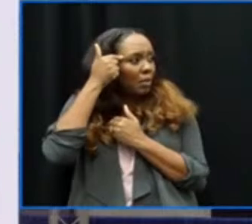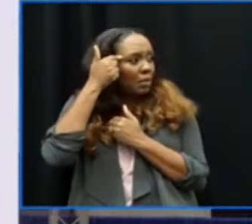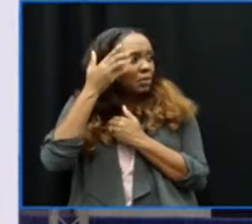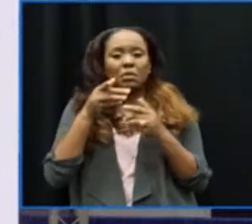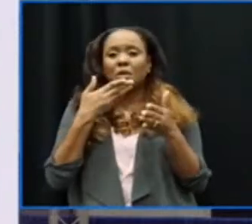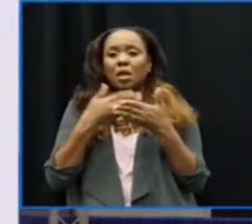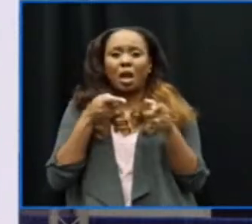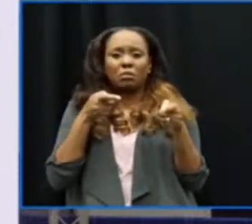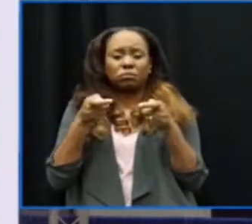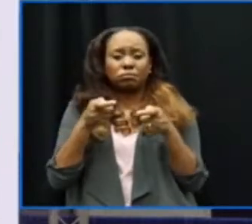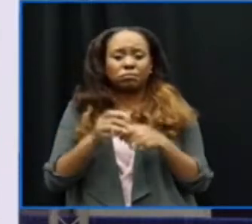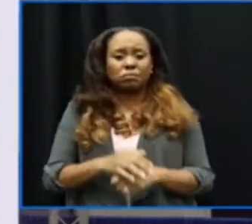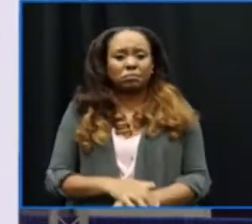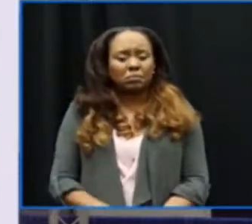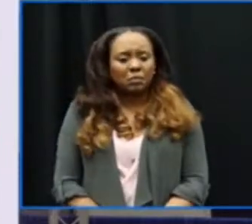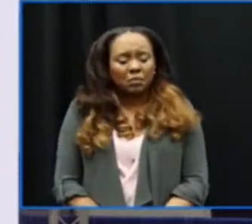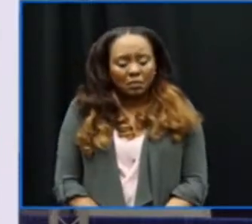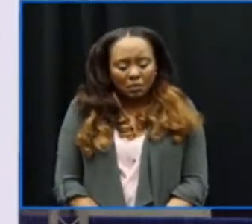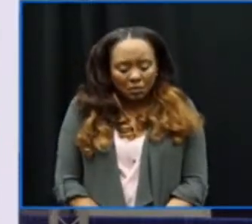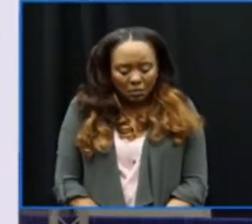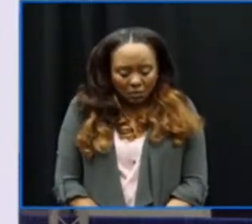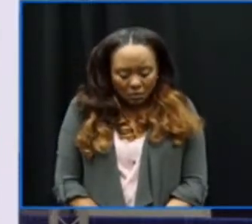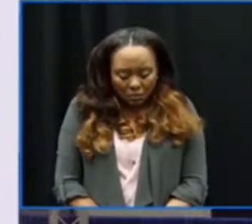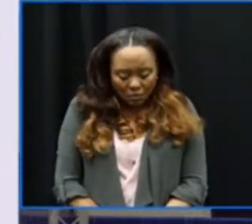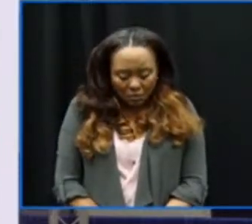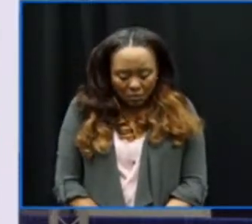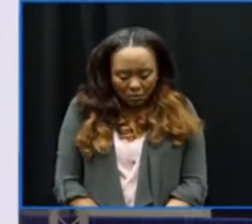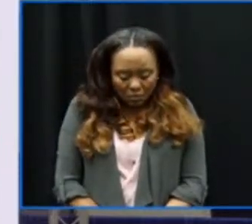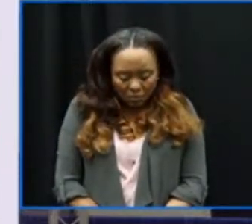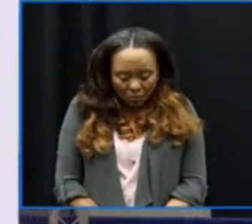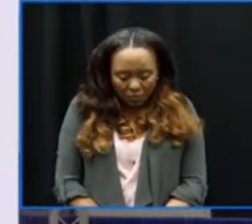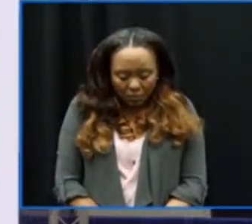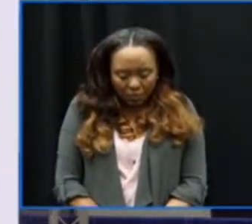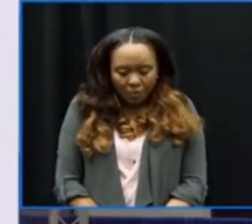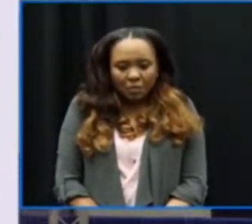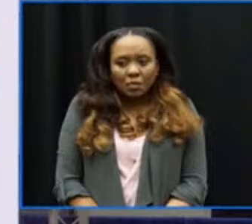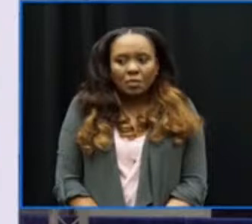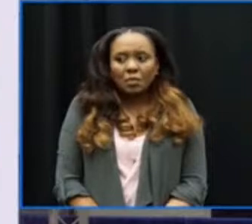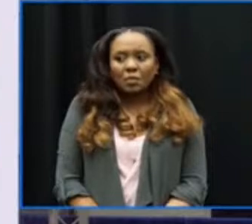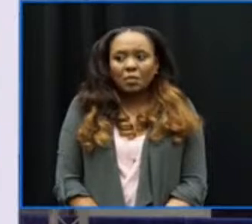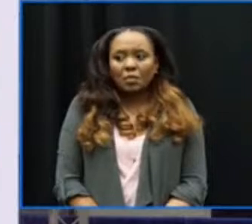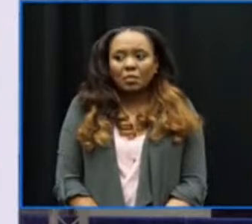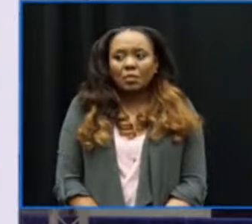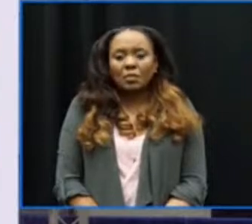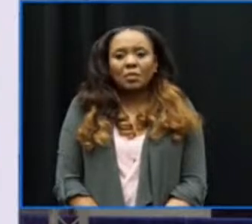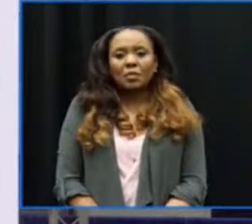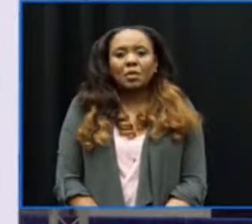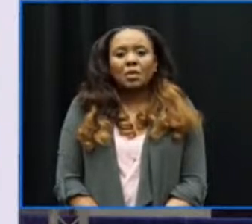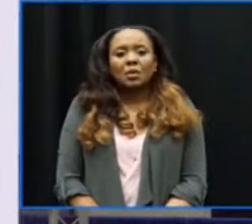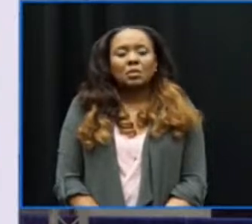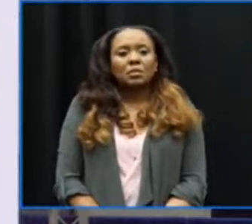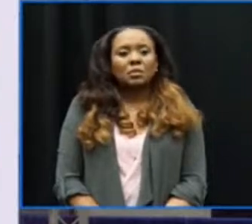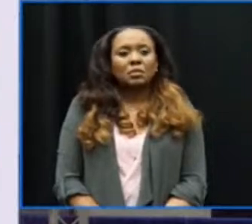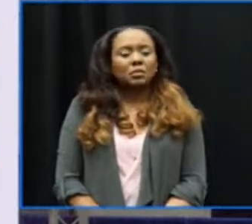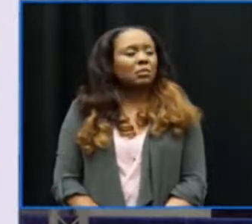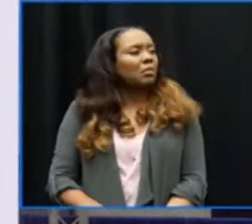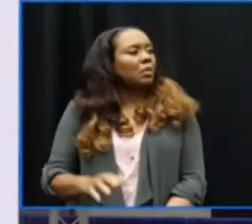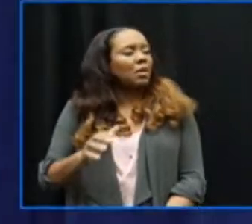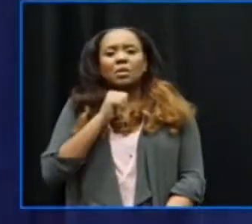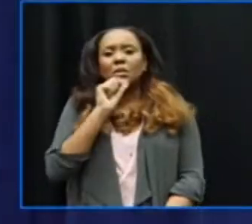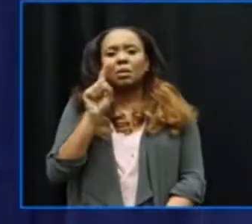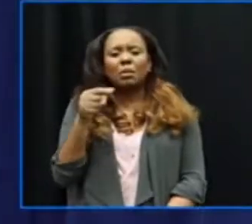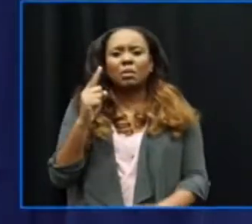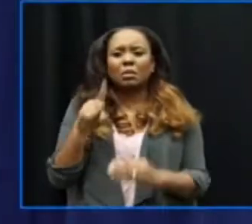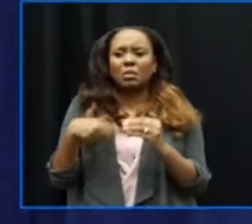When we say honest and responsible, we mean more than just not being corrupt, right, or not overspending, but it